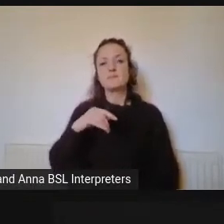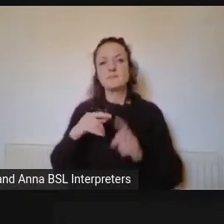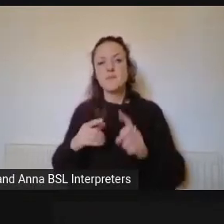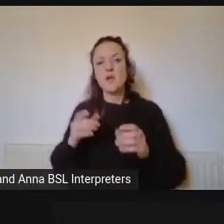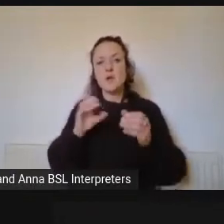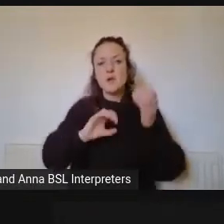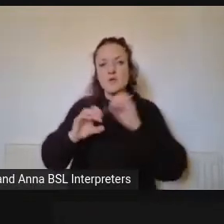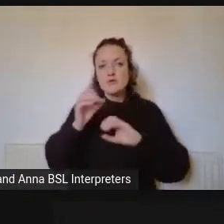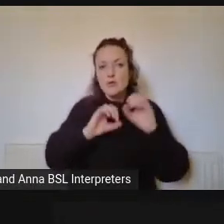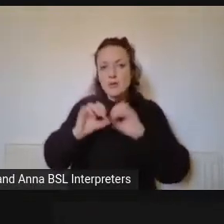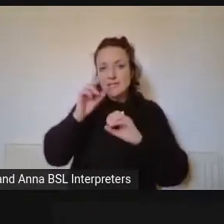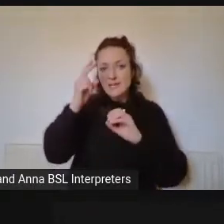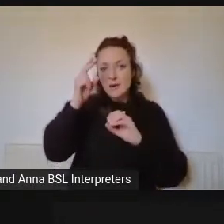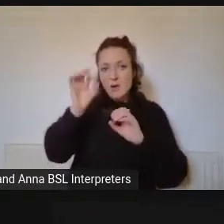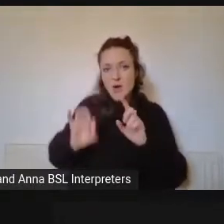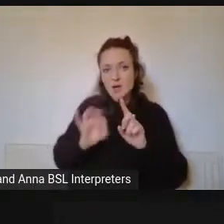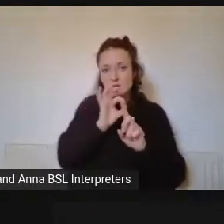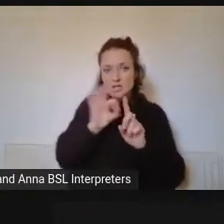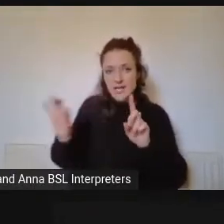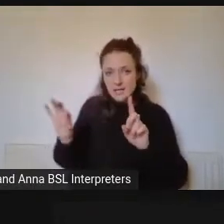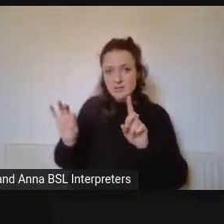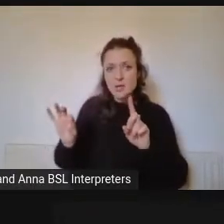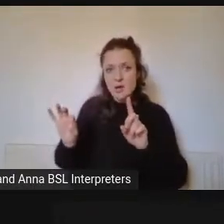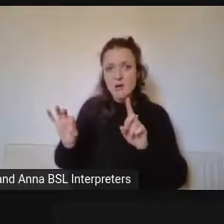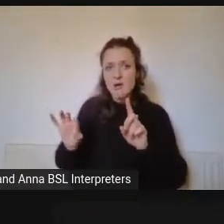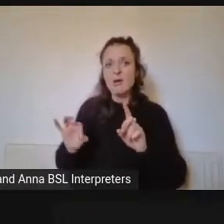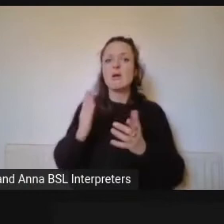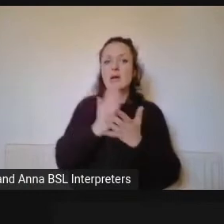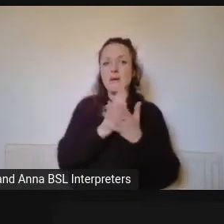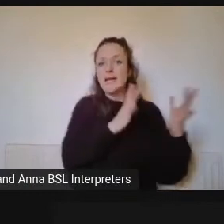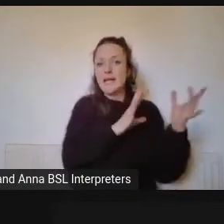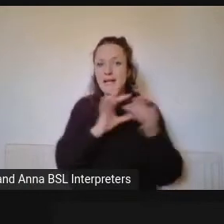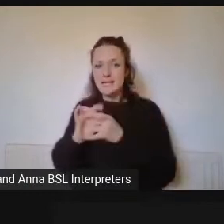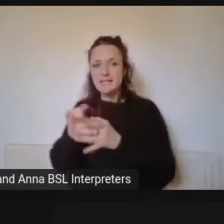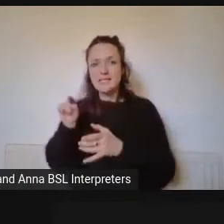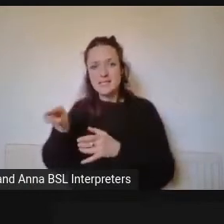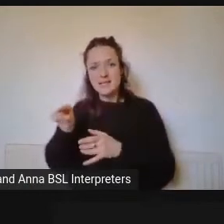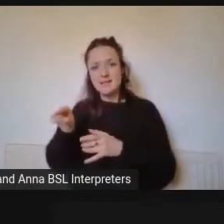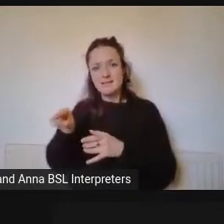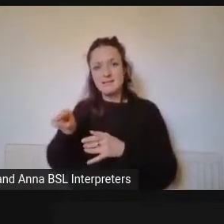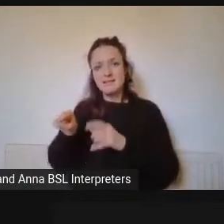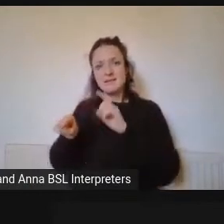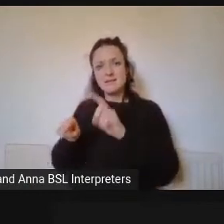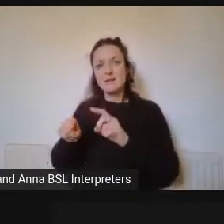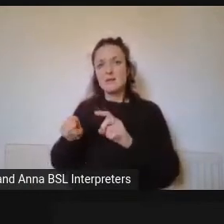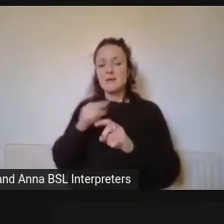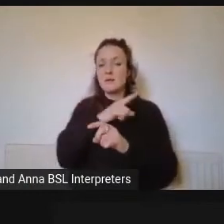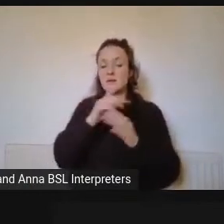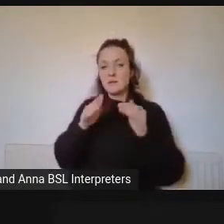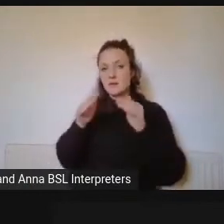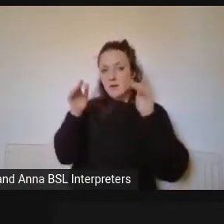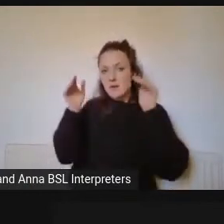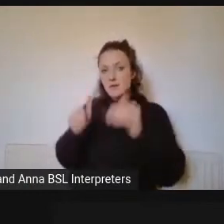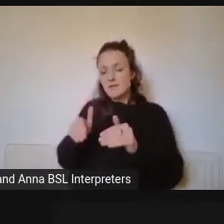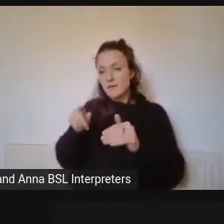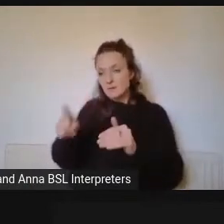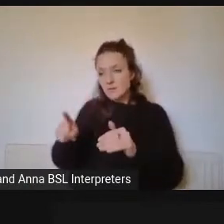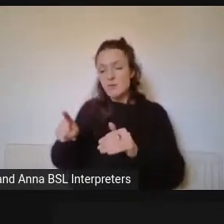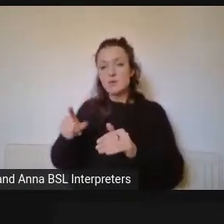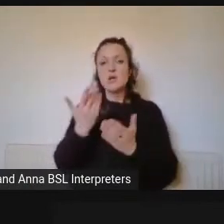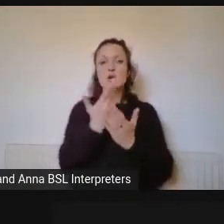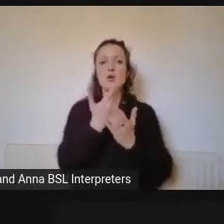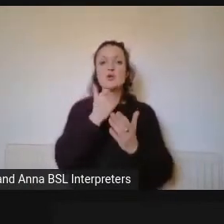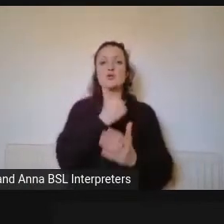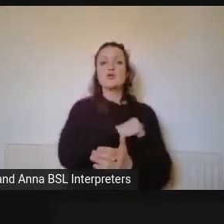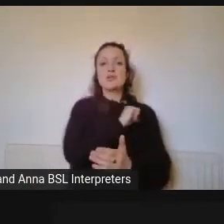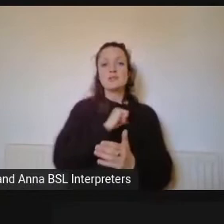Architecture do, as much of your work as the company's work or the group's work is focused on making transparent the